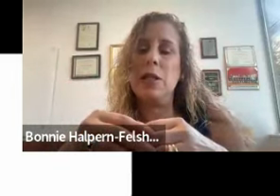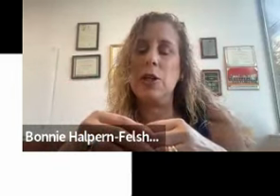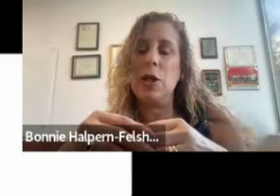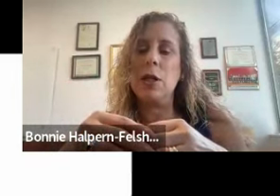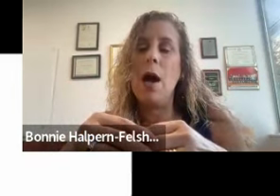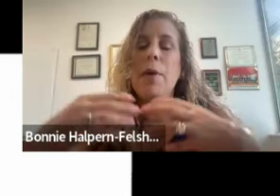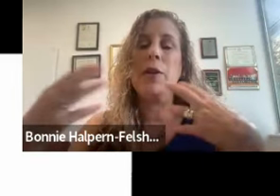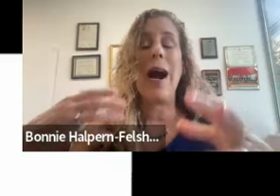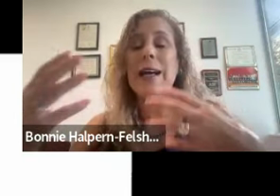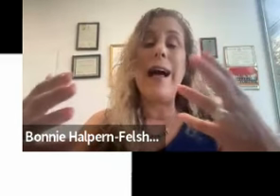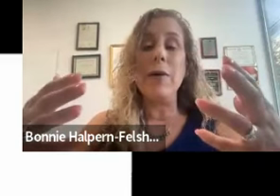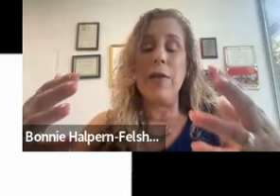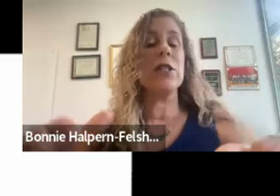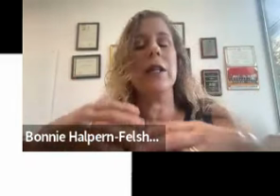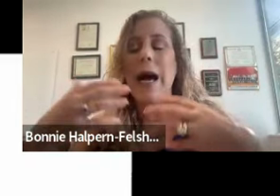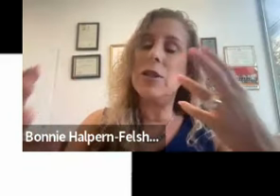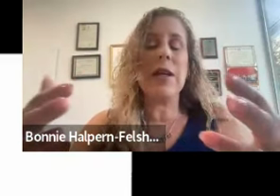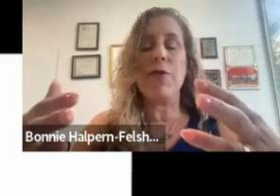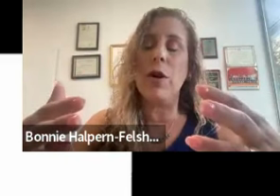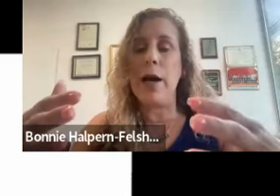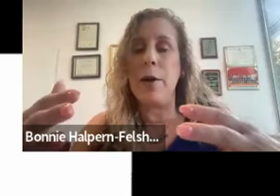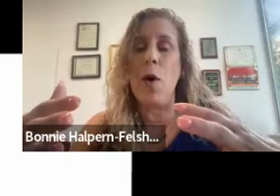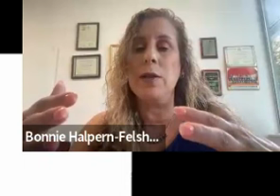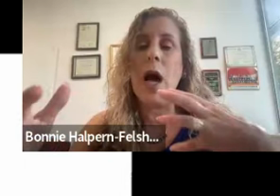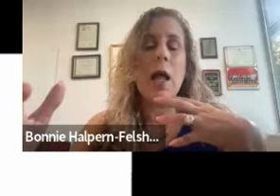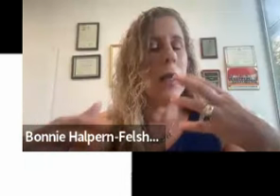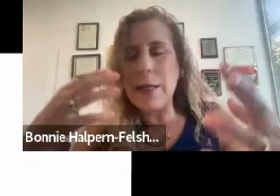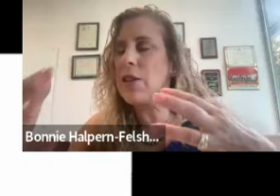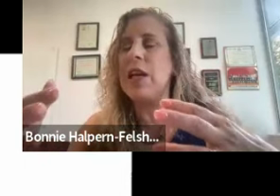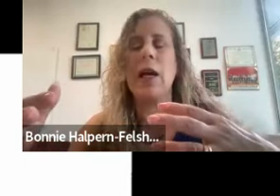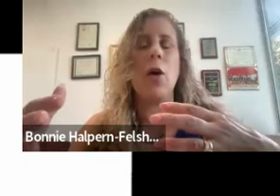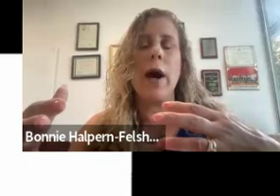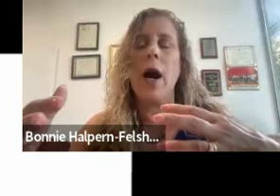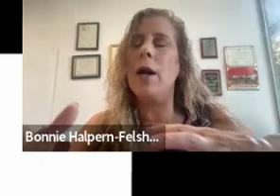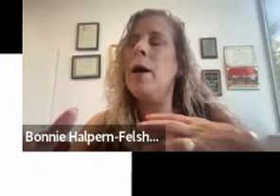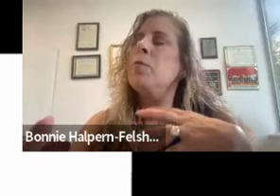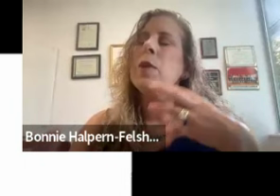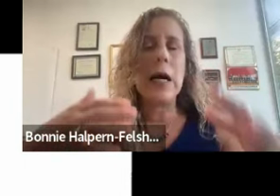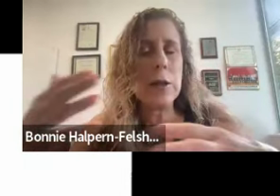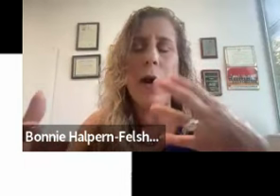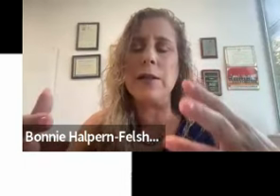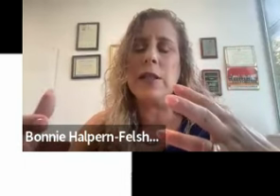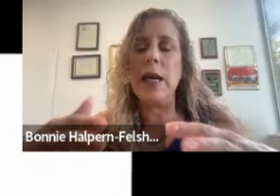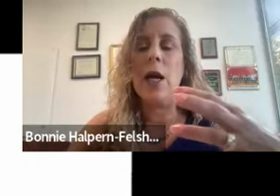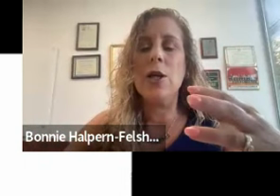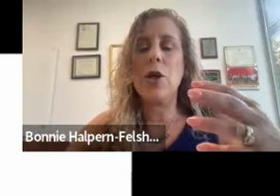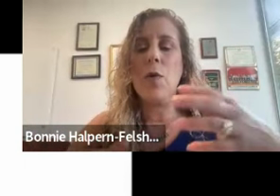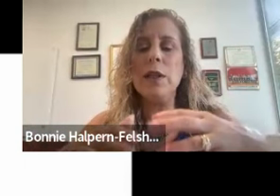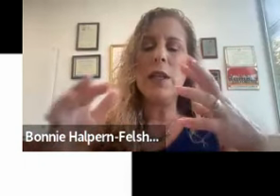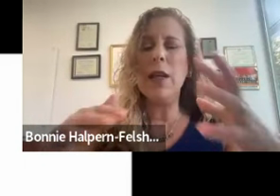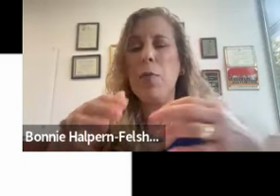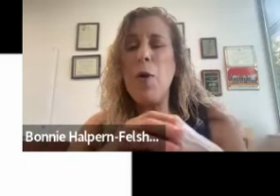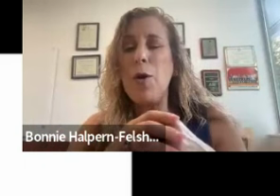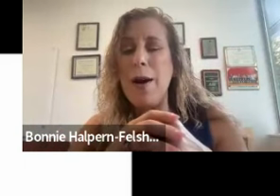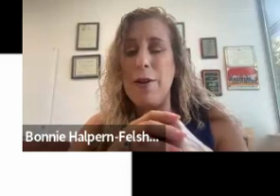make the decisions, but they're kind of clouded. There's lots of stuff going on at once, lots of thinking going on, lots of processing. So